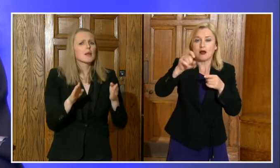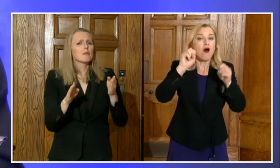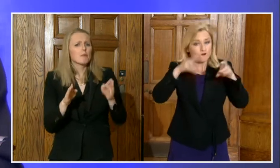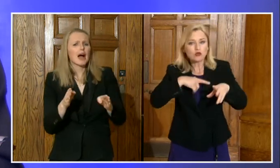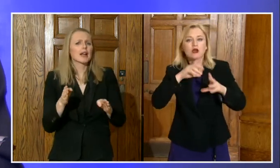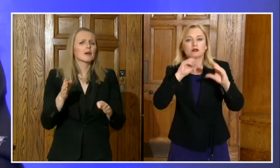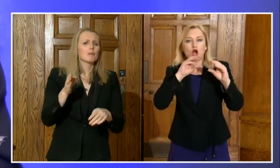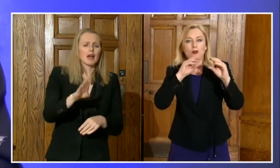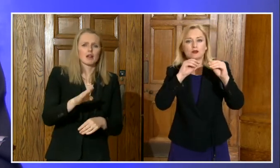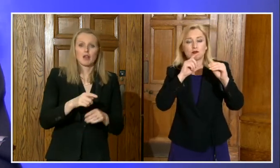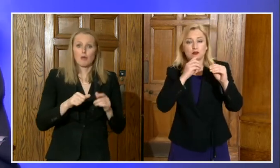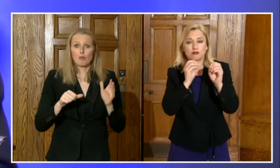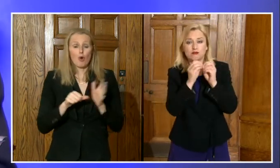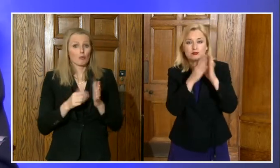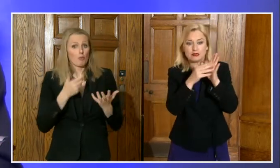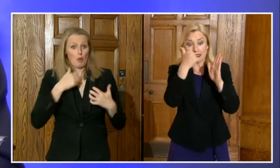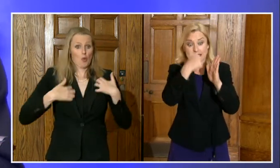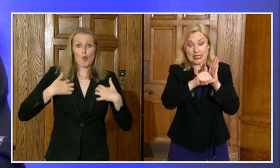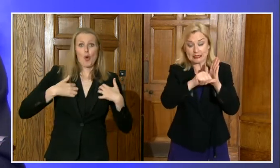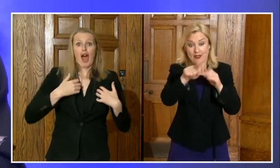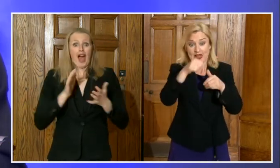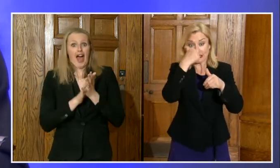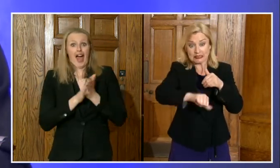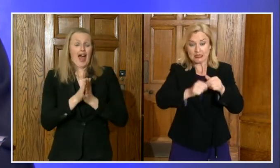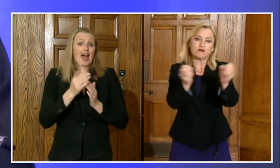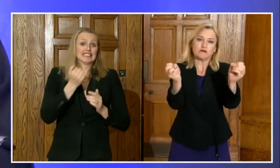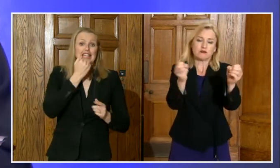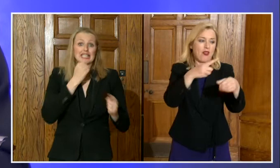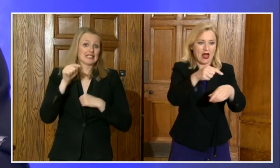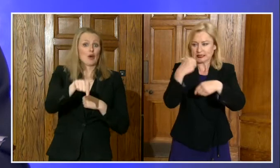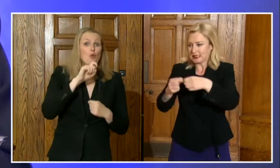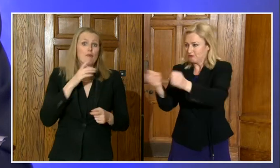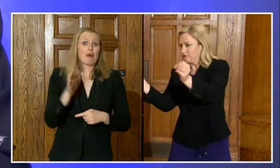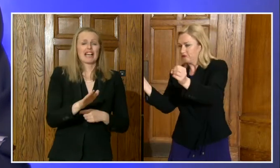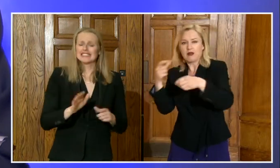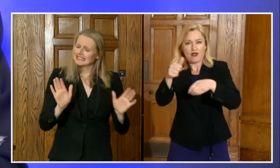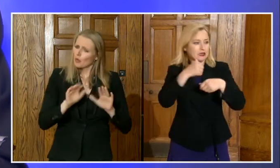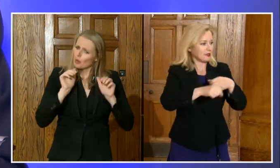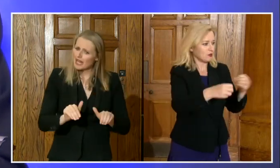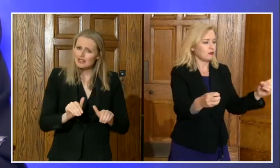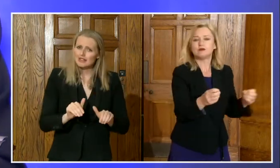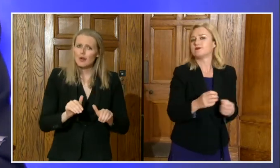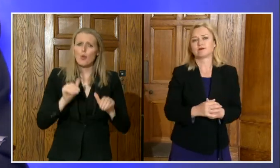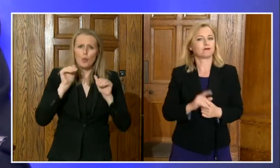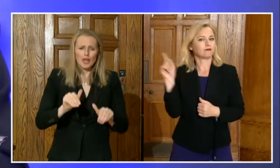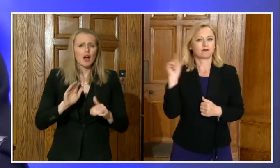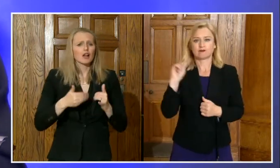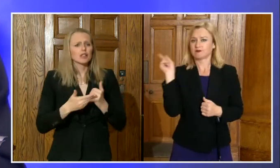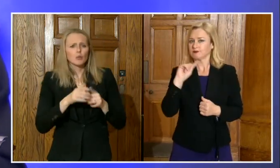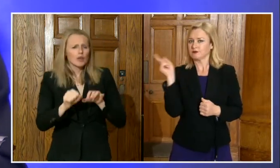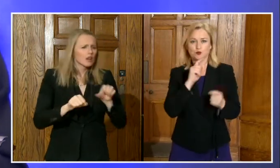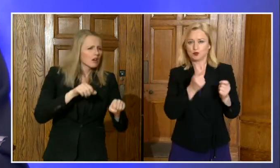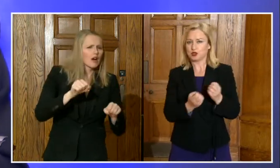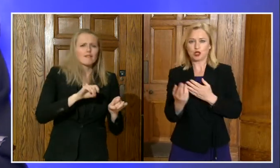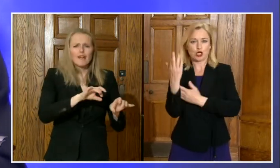put dates on them at this minute in time, I think, is getting ahead of ourselves. Let's see where the virus is in Northern